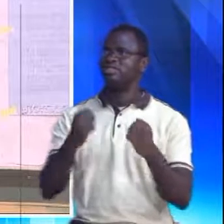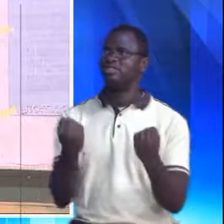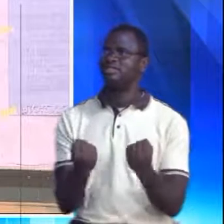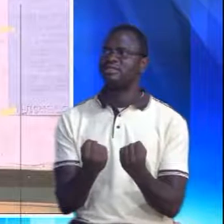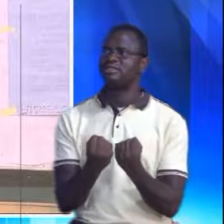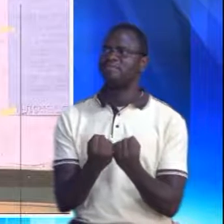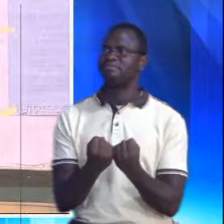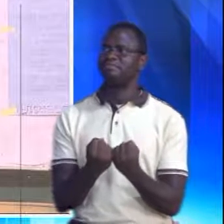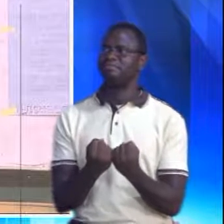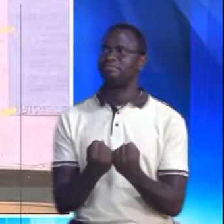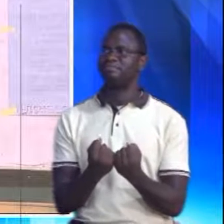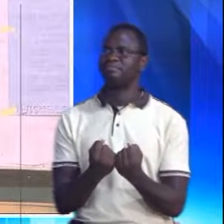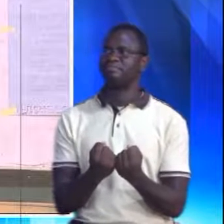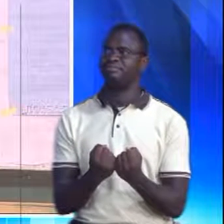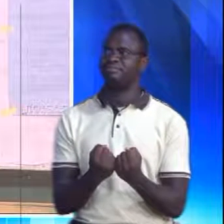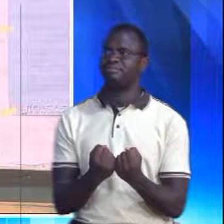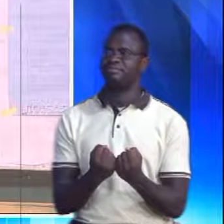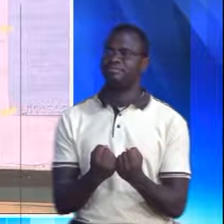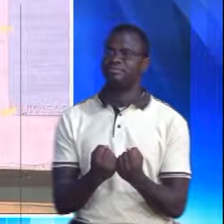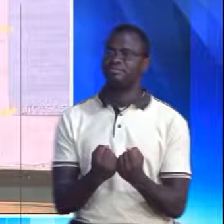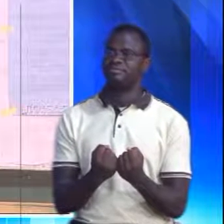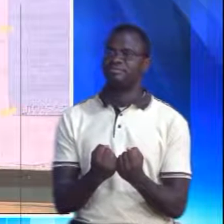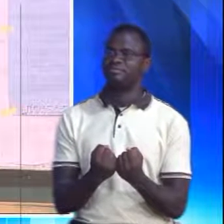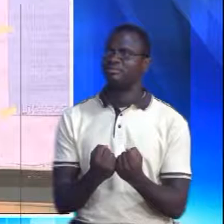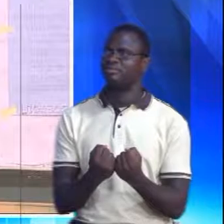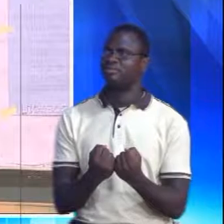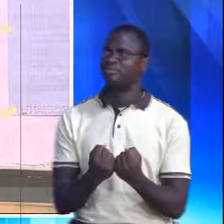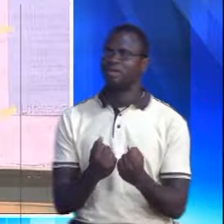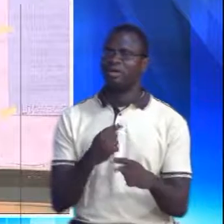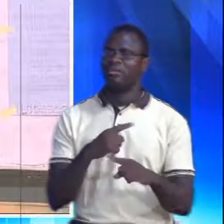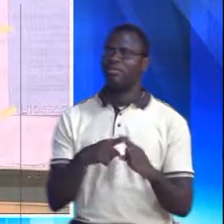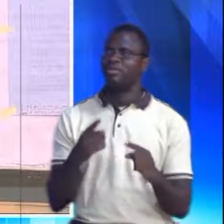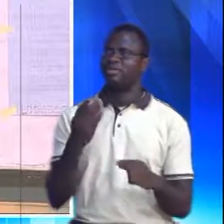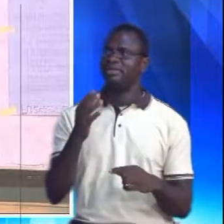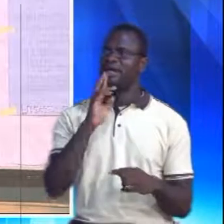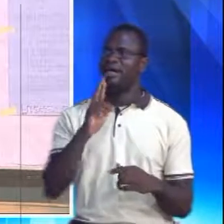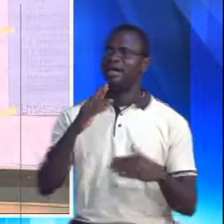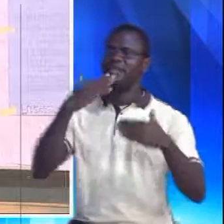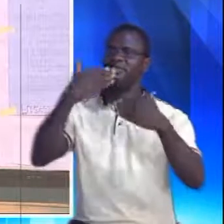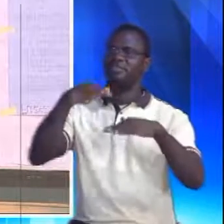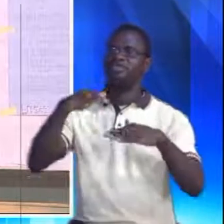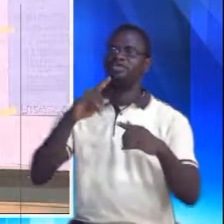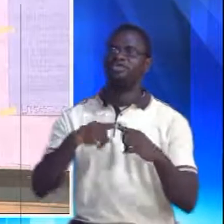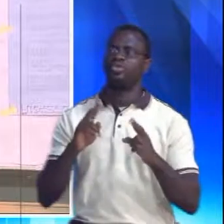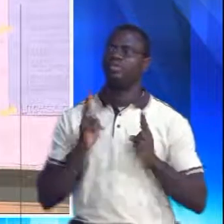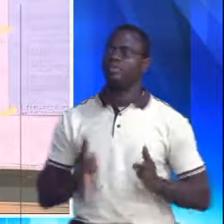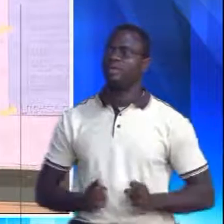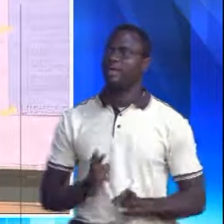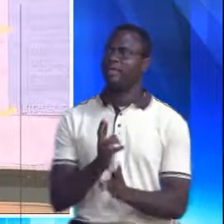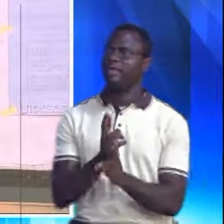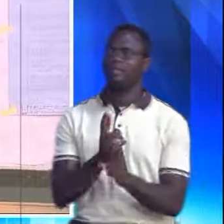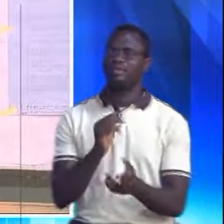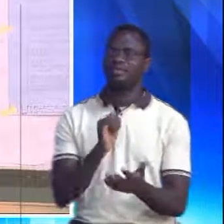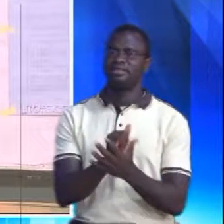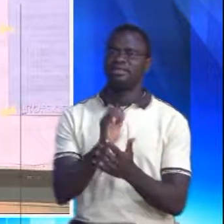you are poor. You are educated, you are illiterate. You are from royal house or you are from unknown house. Human right